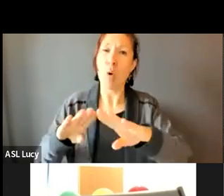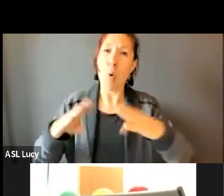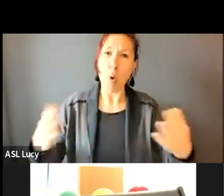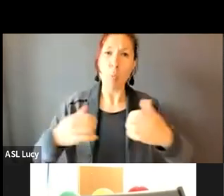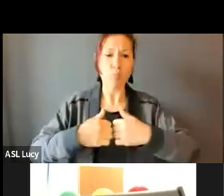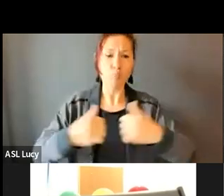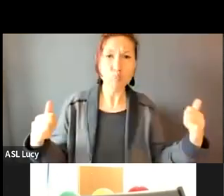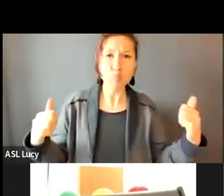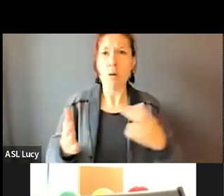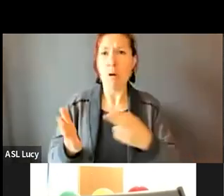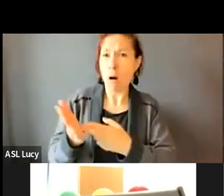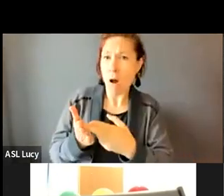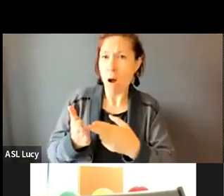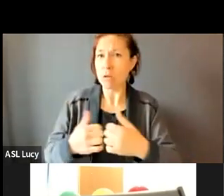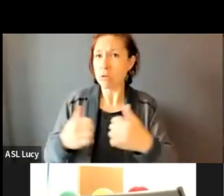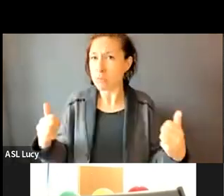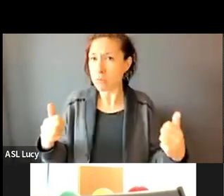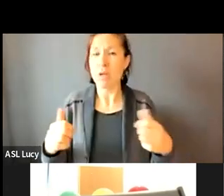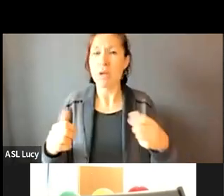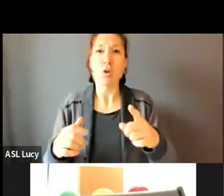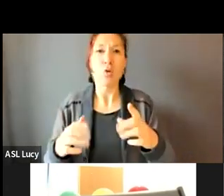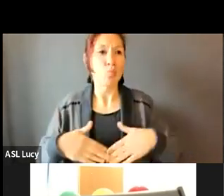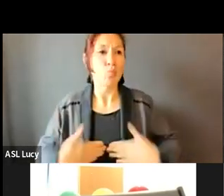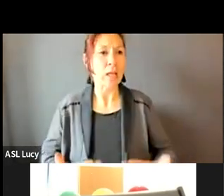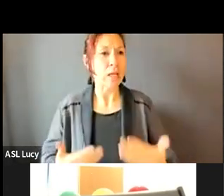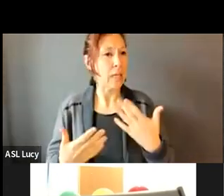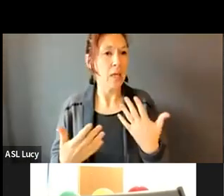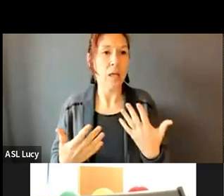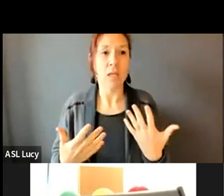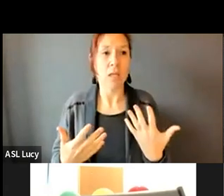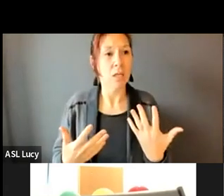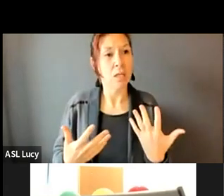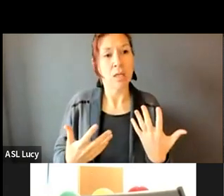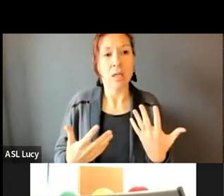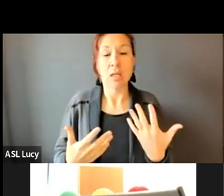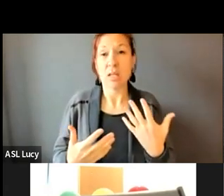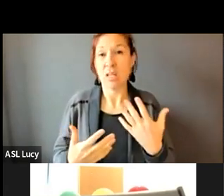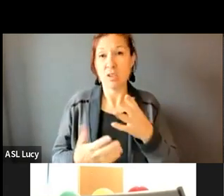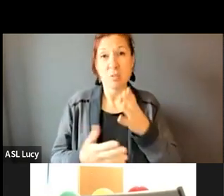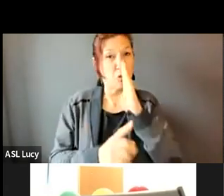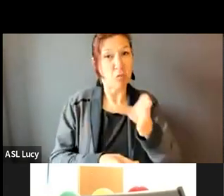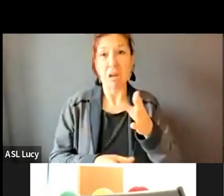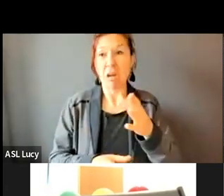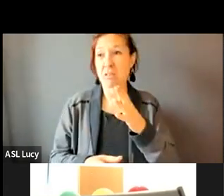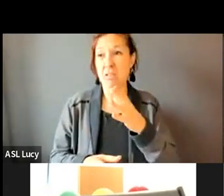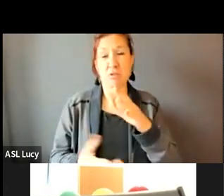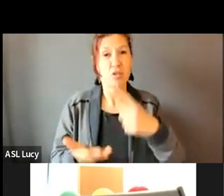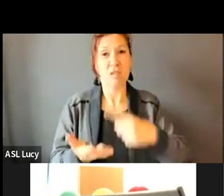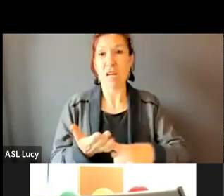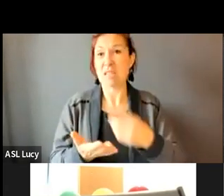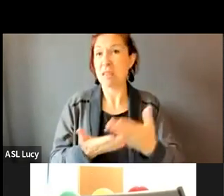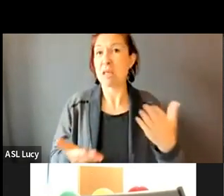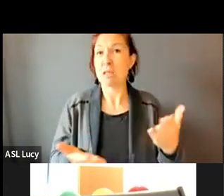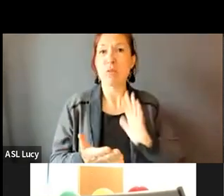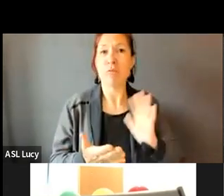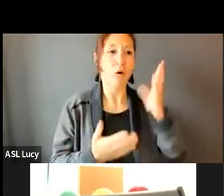really thankful that you're willing to say many of The Quiet Parts out loud that a lot of folks have